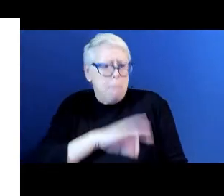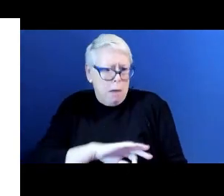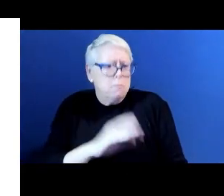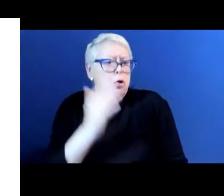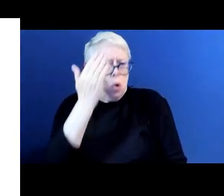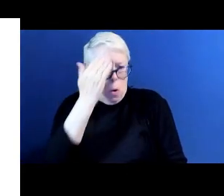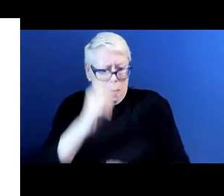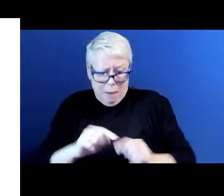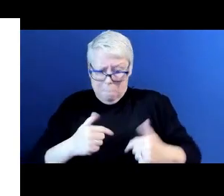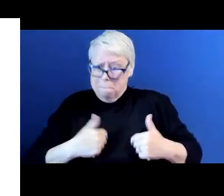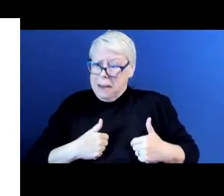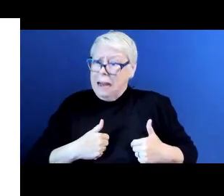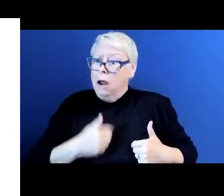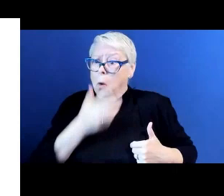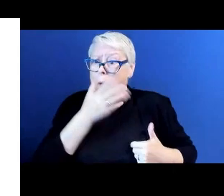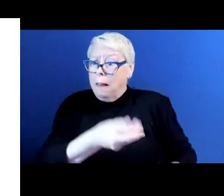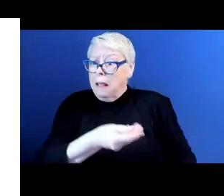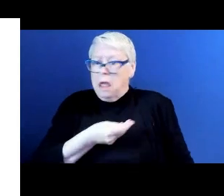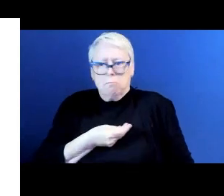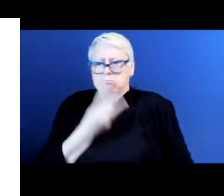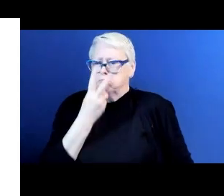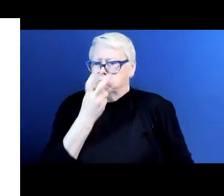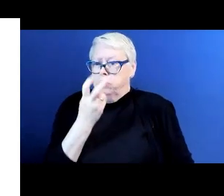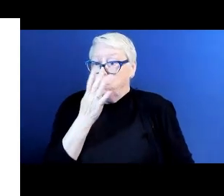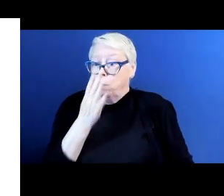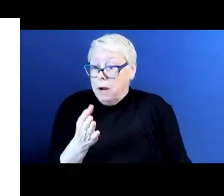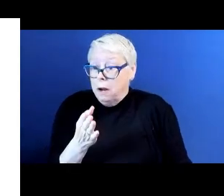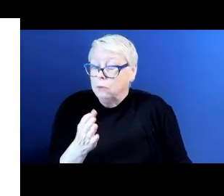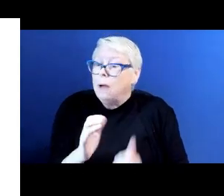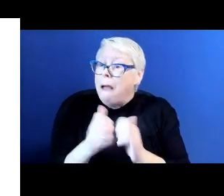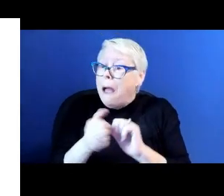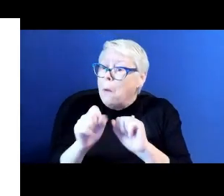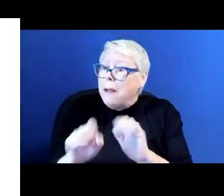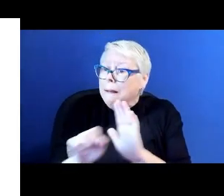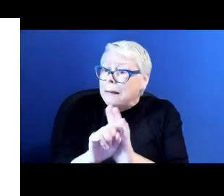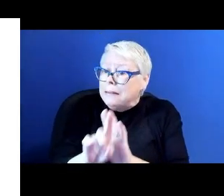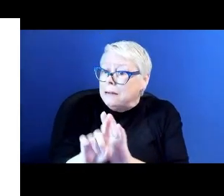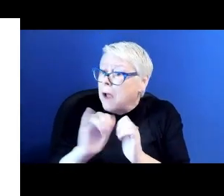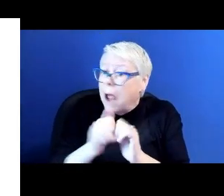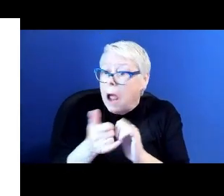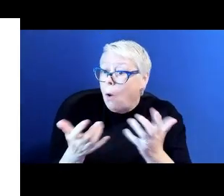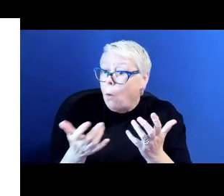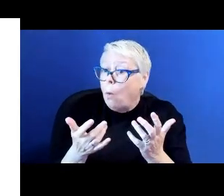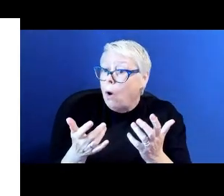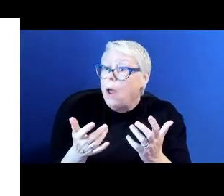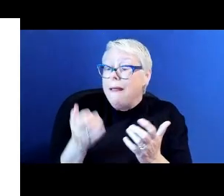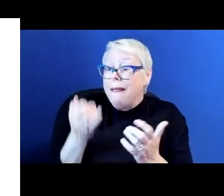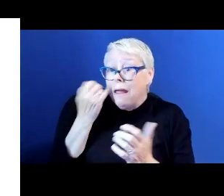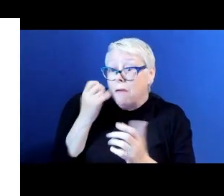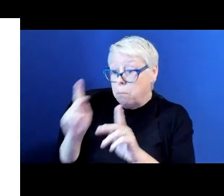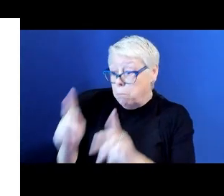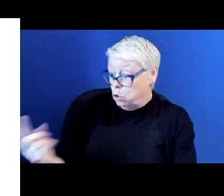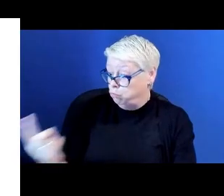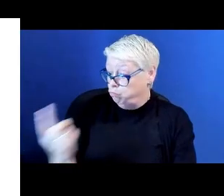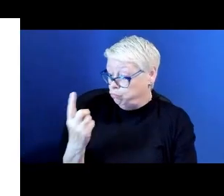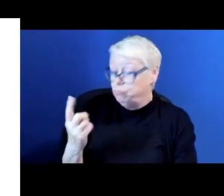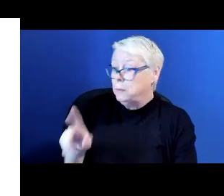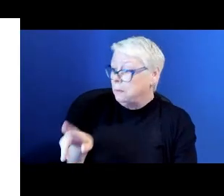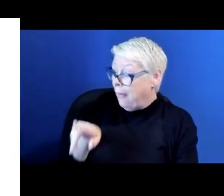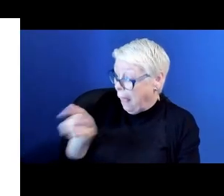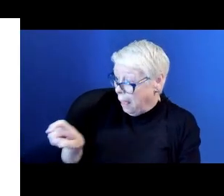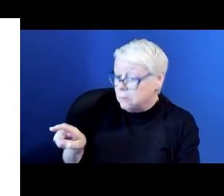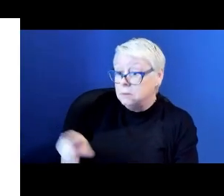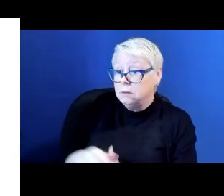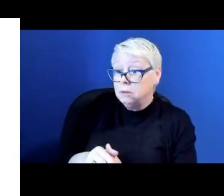that they're eligible. To identify eligibility, you can ask if an individual has heard about